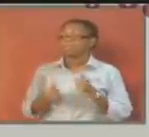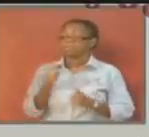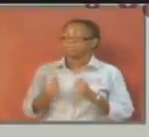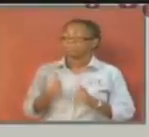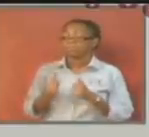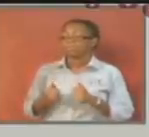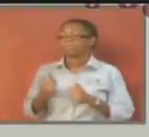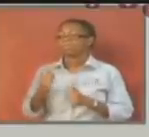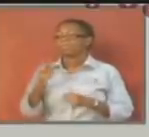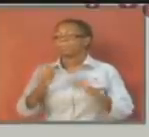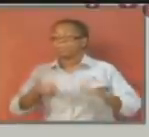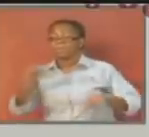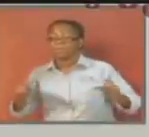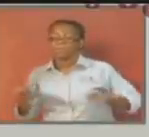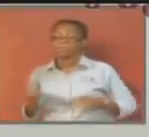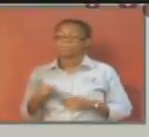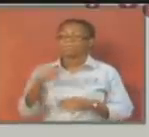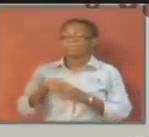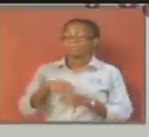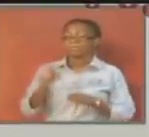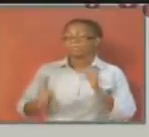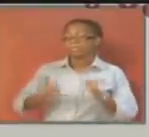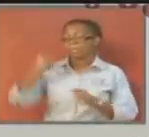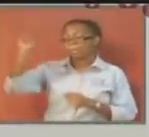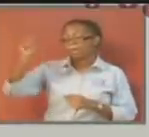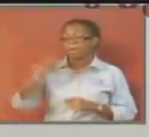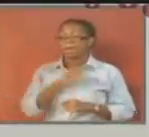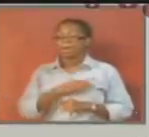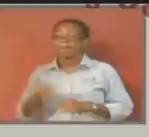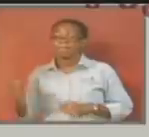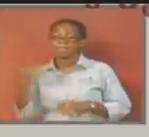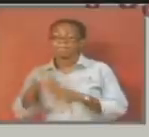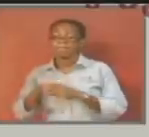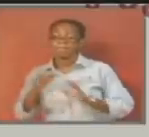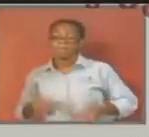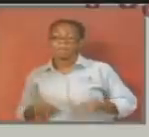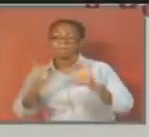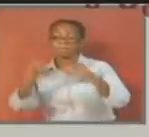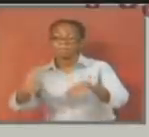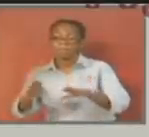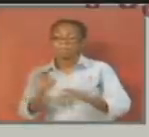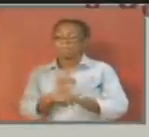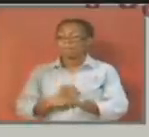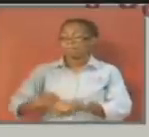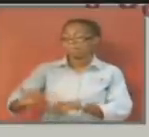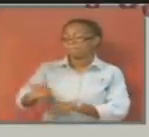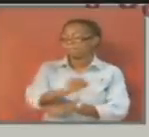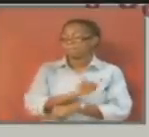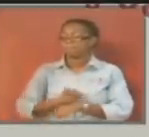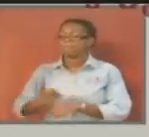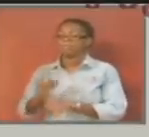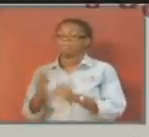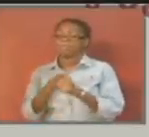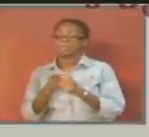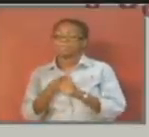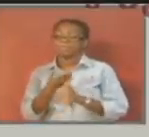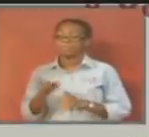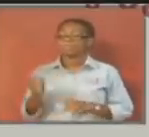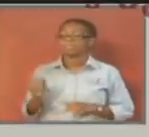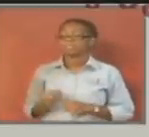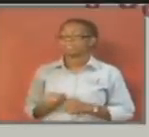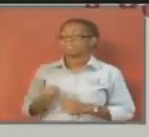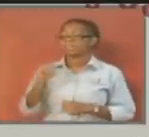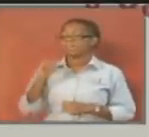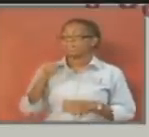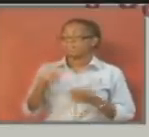remembering that is a study that is for other parts of the CARICOM region as well. So that was the first objective. In Trinidad, as we